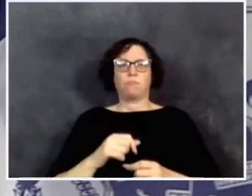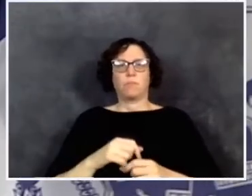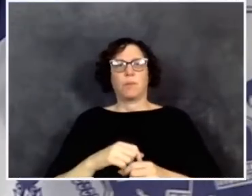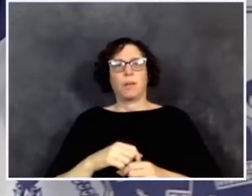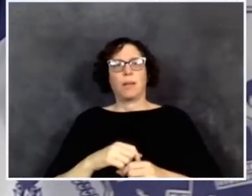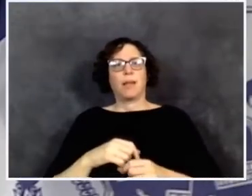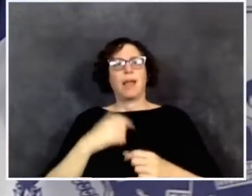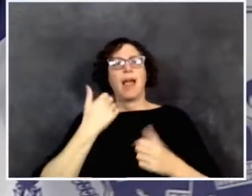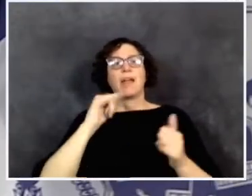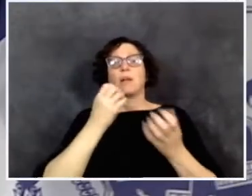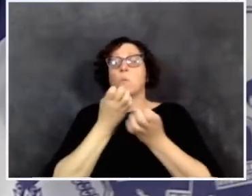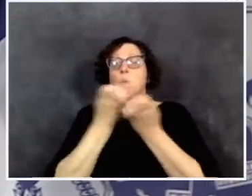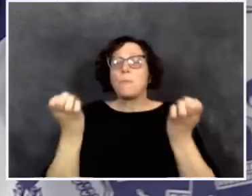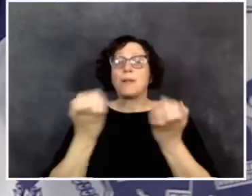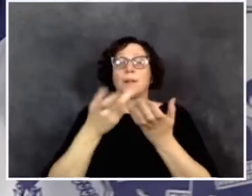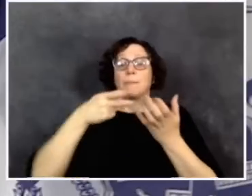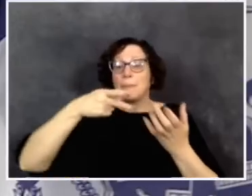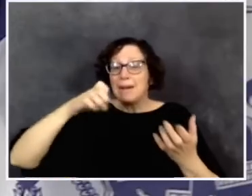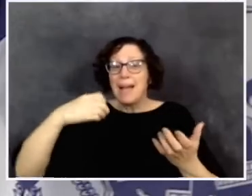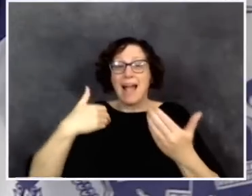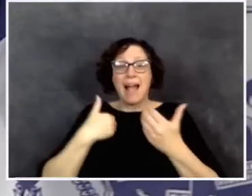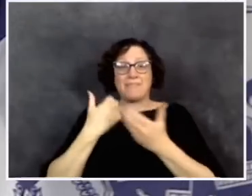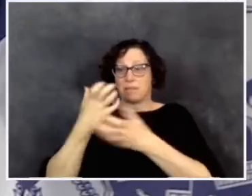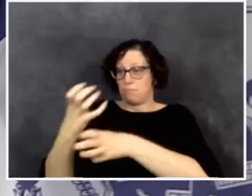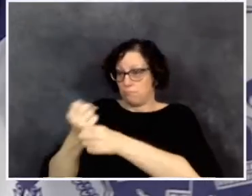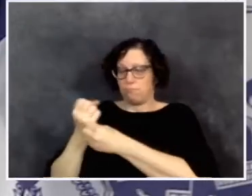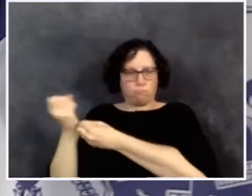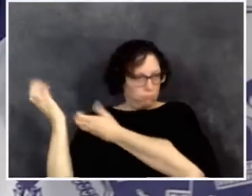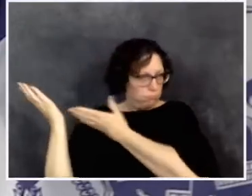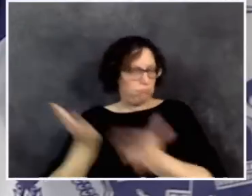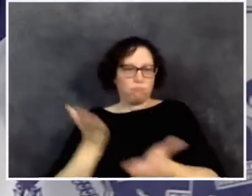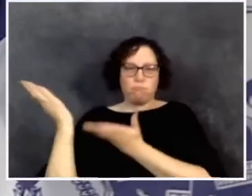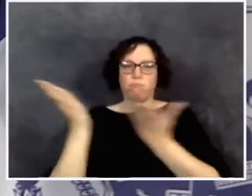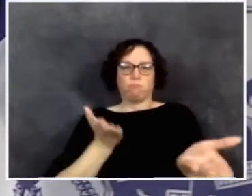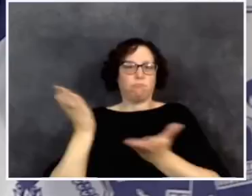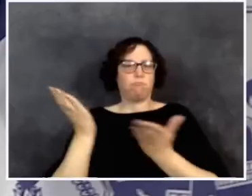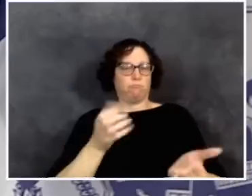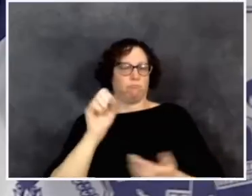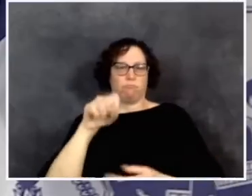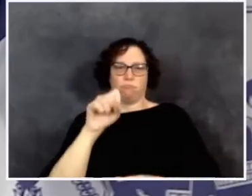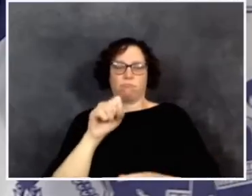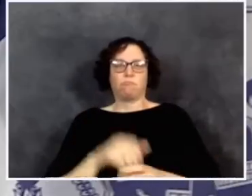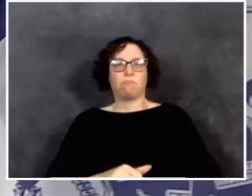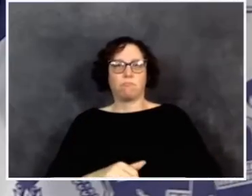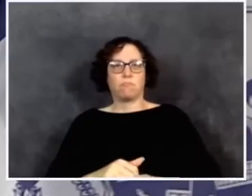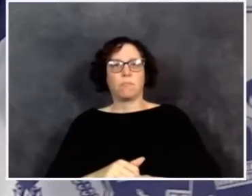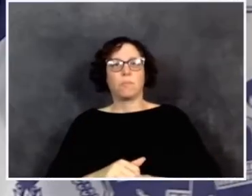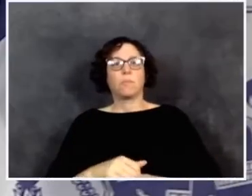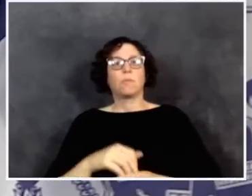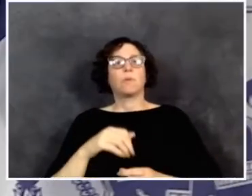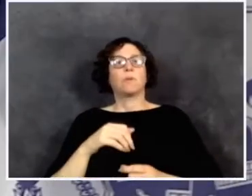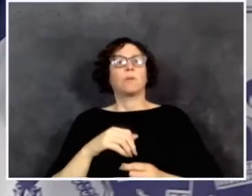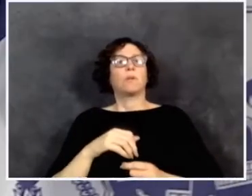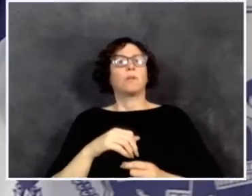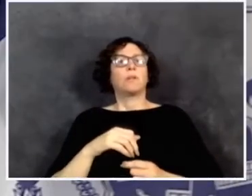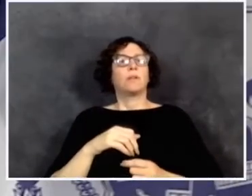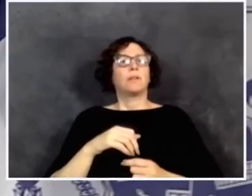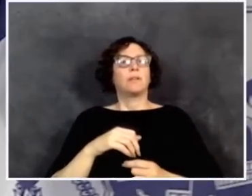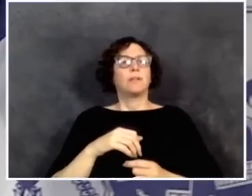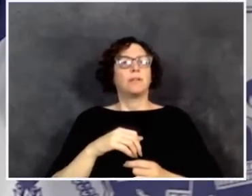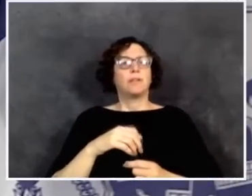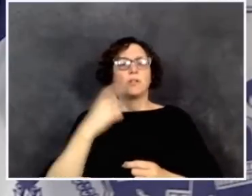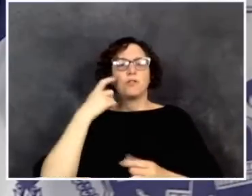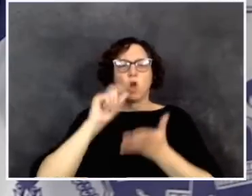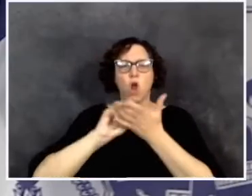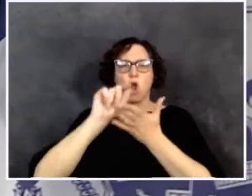have a note here telling me that a number of the medical volunteers have already gotten to the nursing homes, but we'll get you more detail on that. In terms of the test